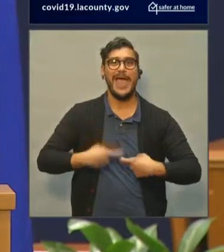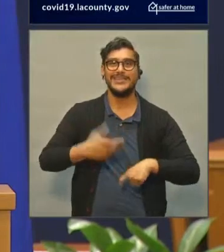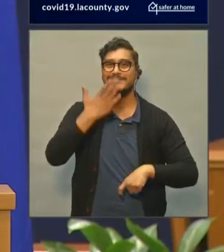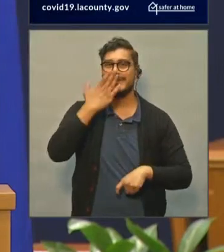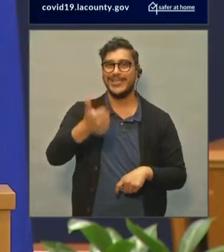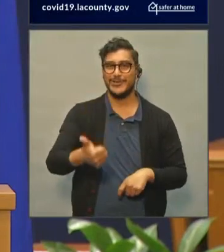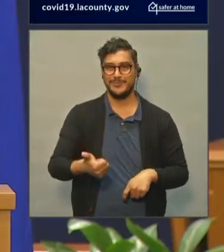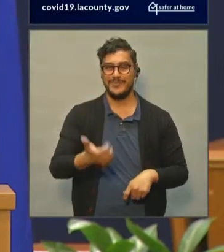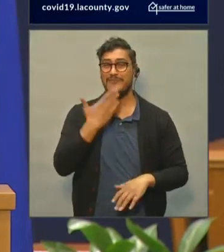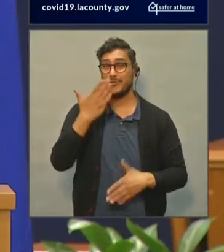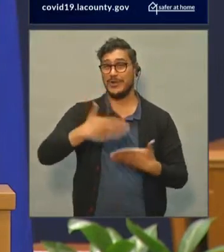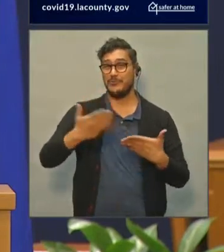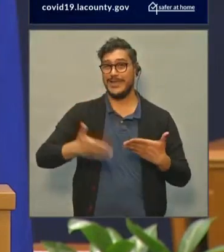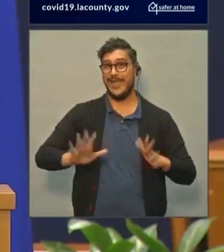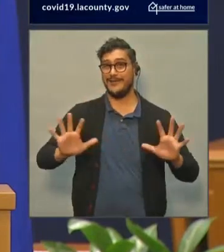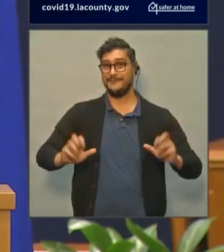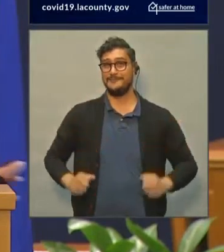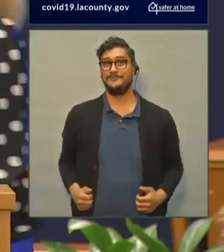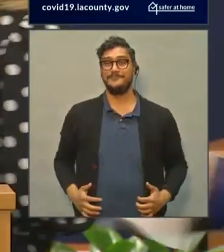Thank you. Have a great weekend.